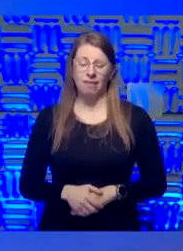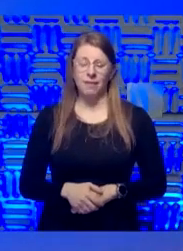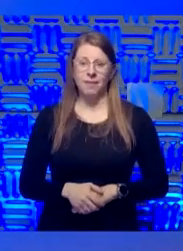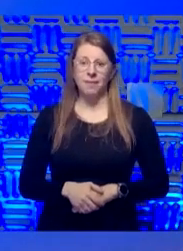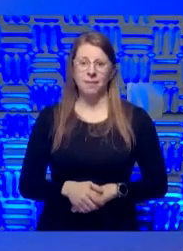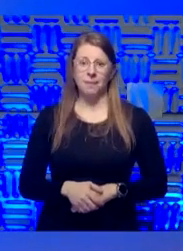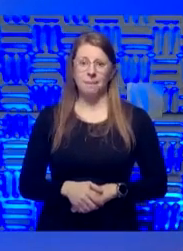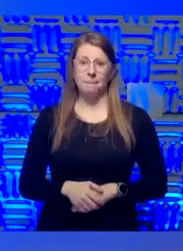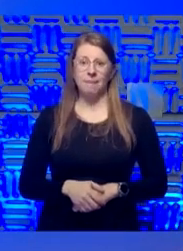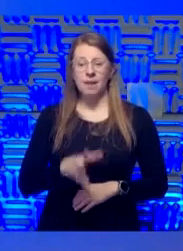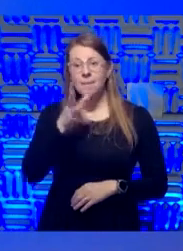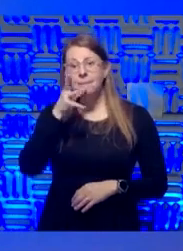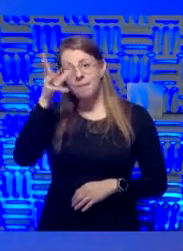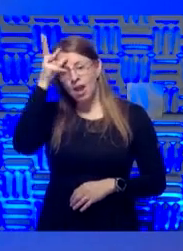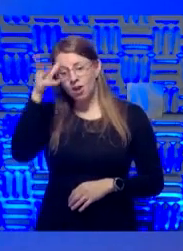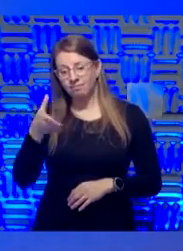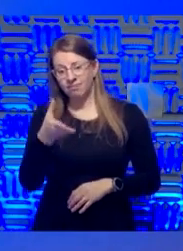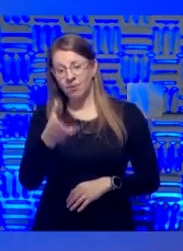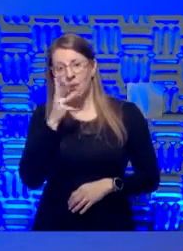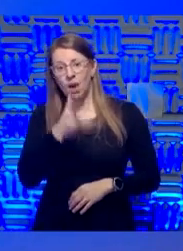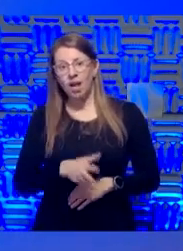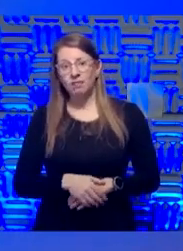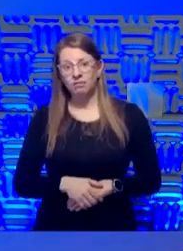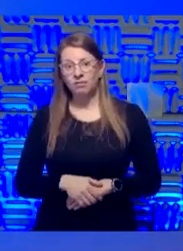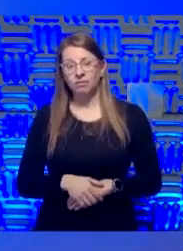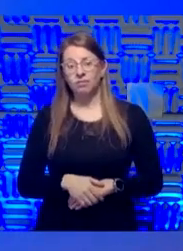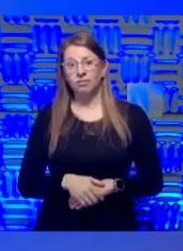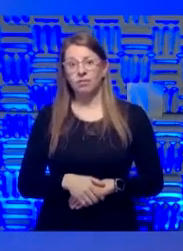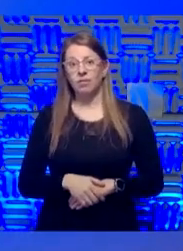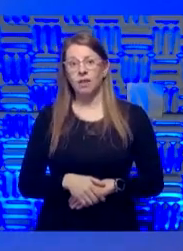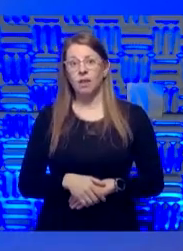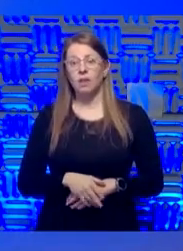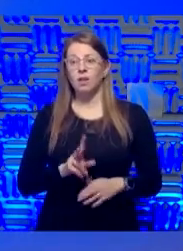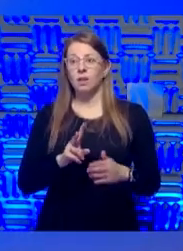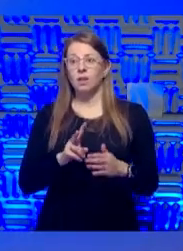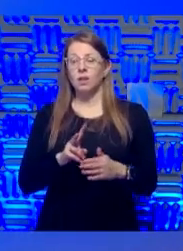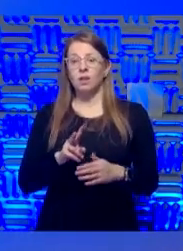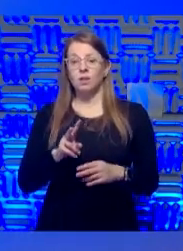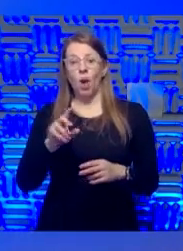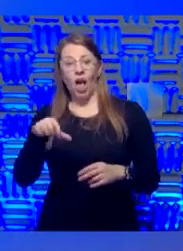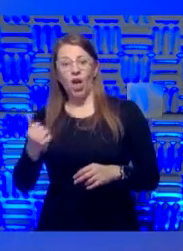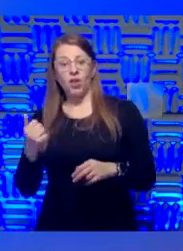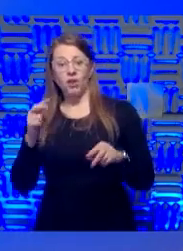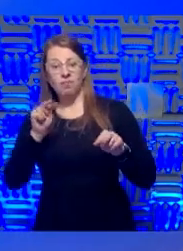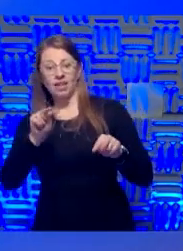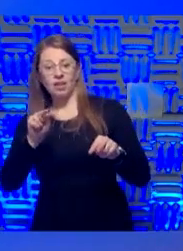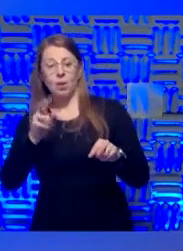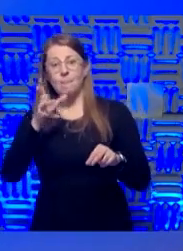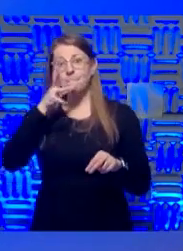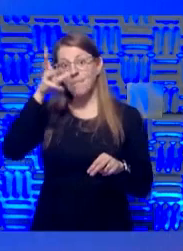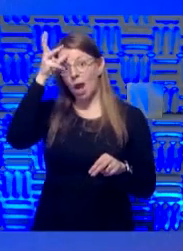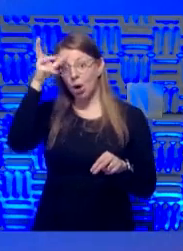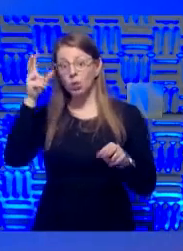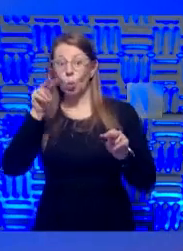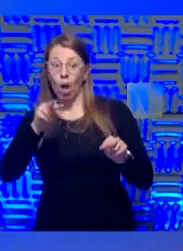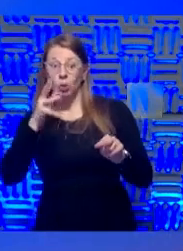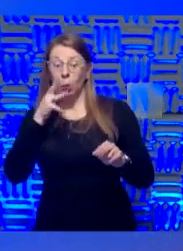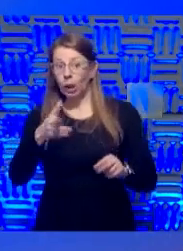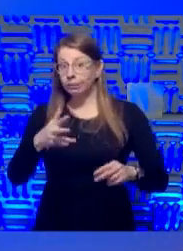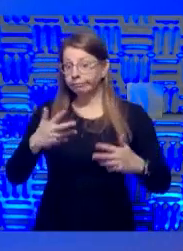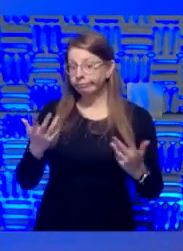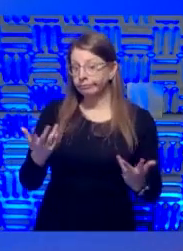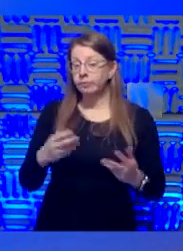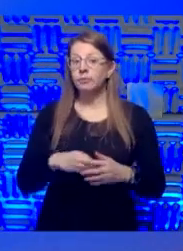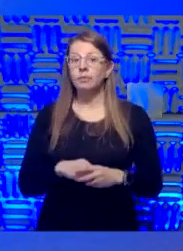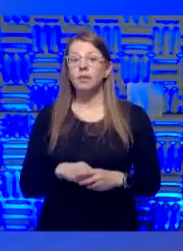There will probably be parents present. That's the other thing is, are we going to have other spectators or parents in there to be watching? So I think really